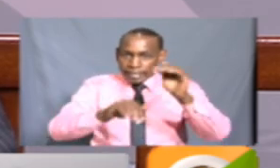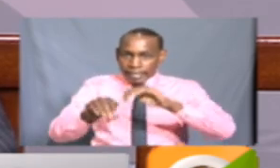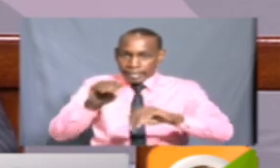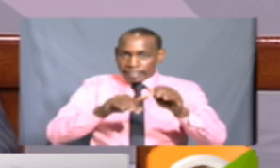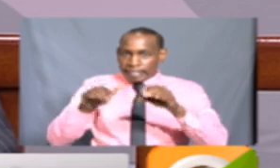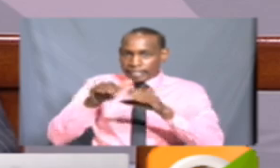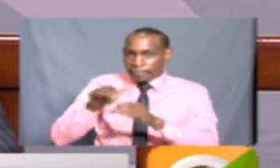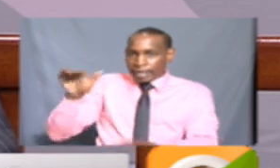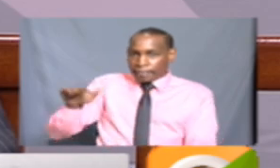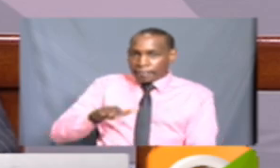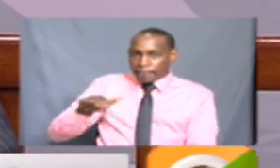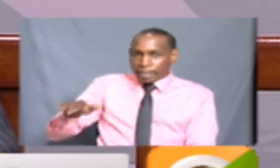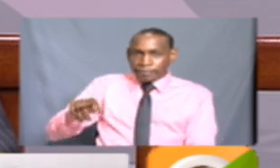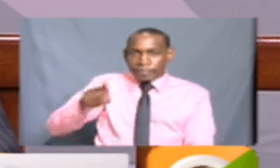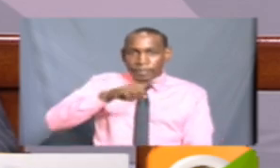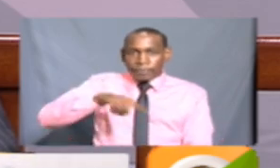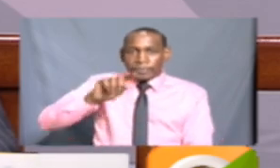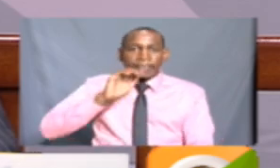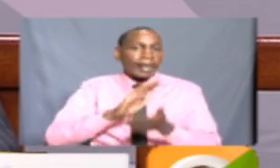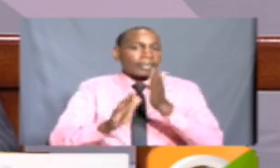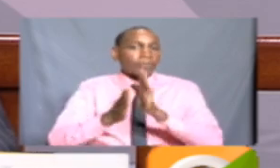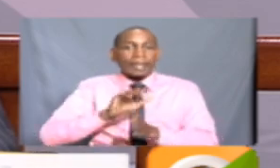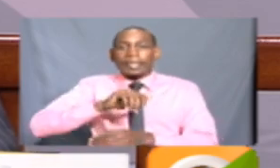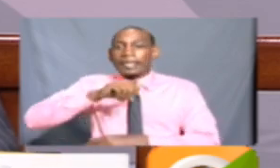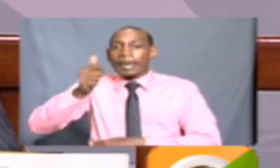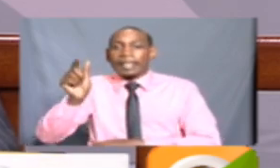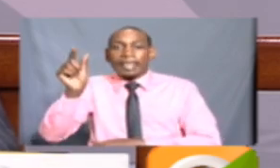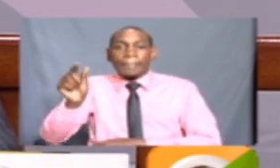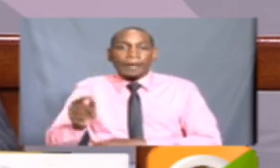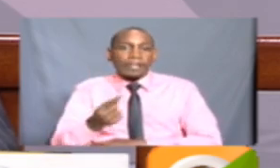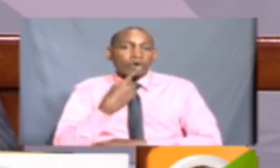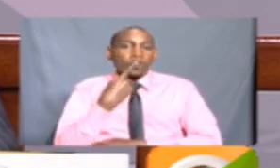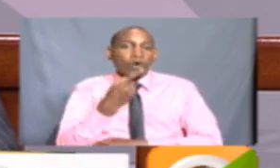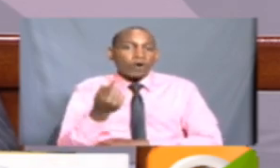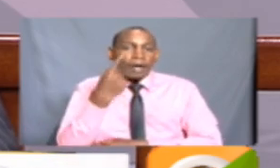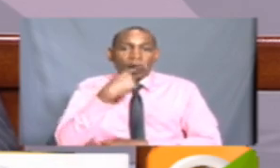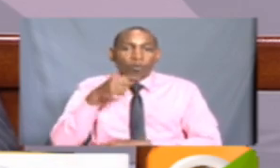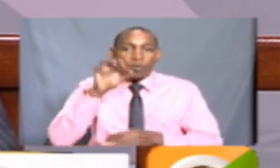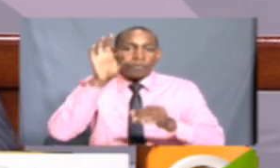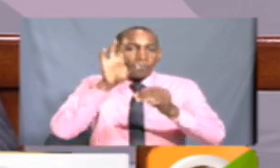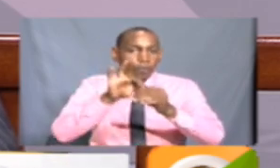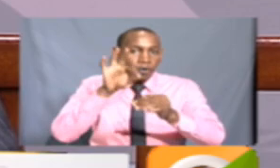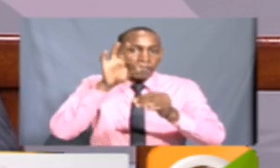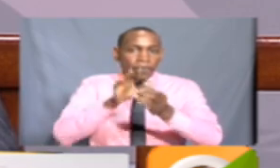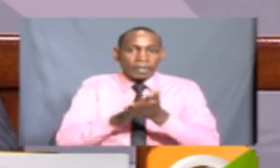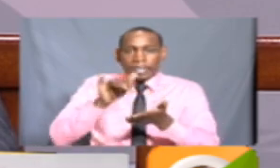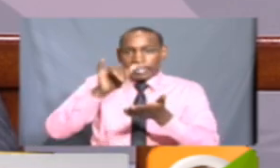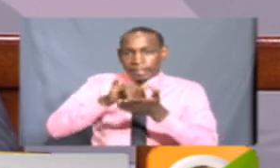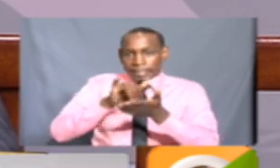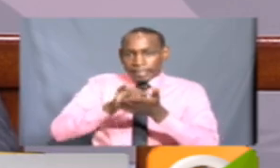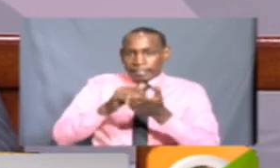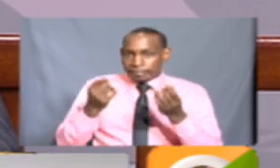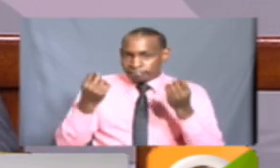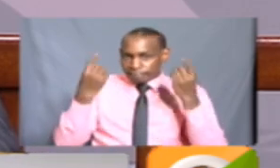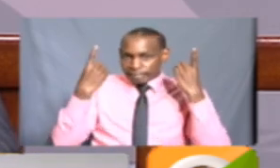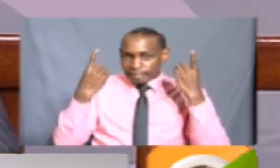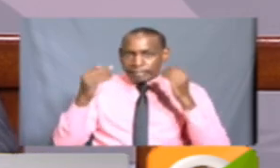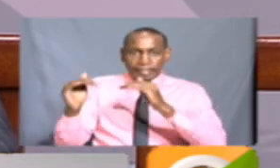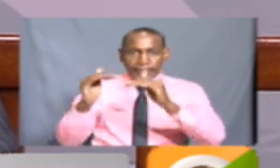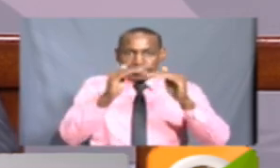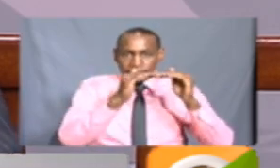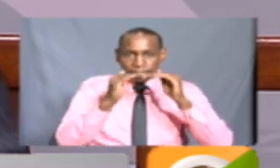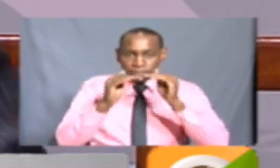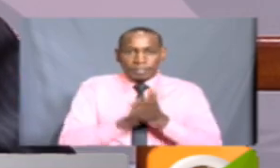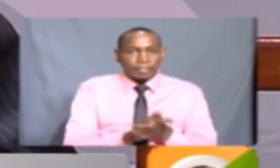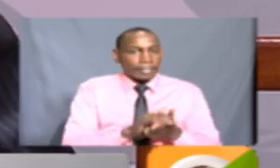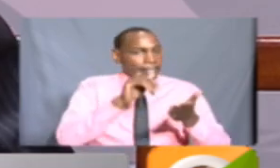member of parliament and we do not want anybody to tell us who to elect. That is our understanding of democracy.